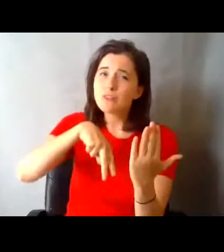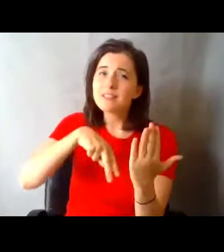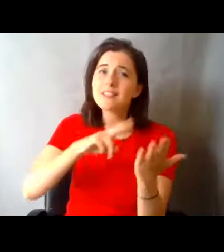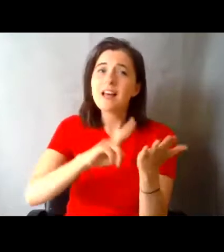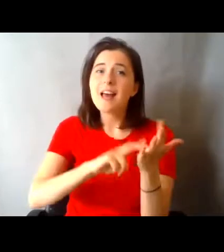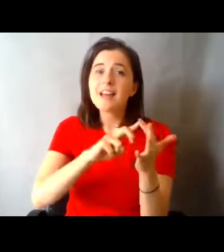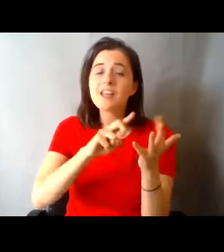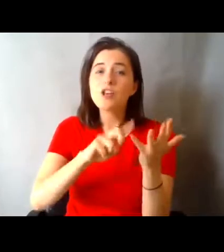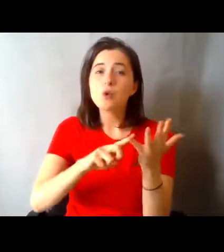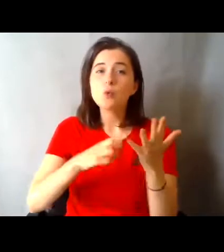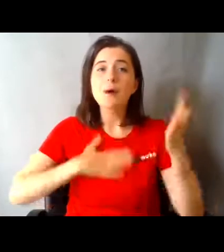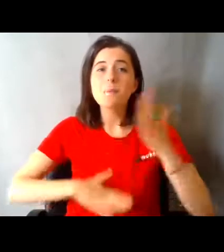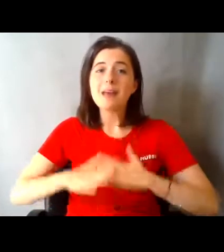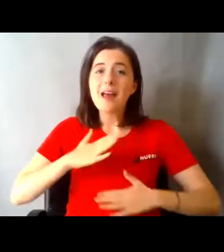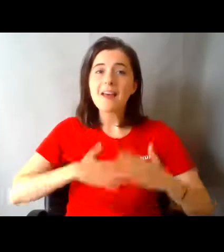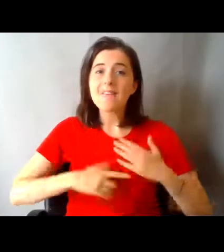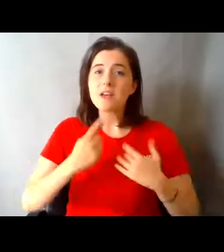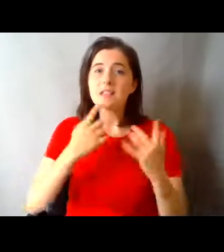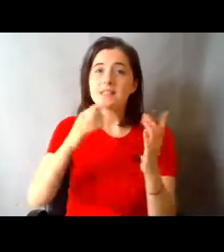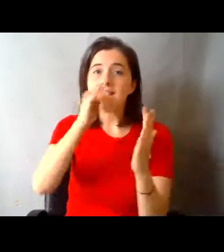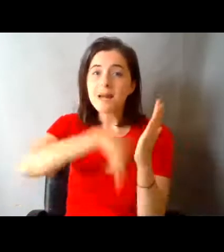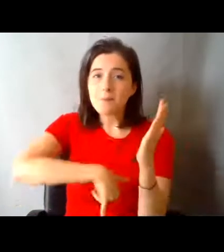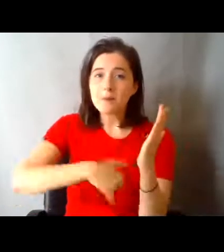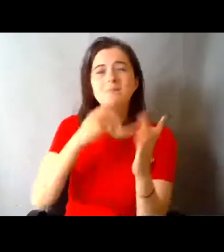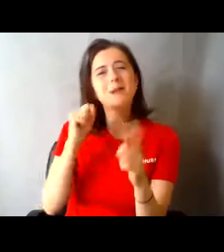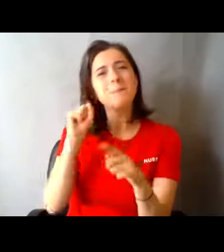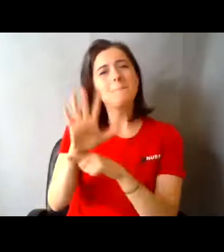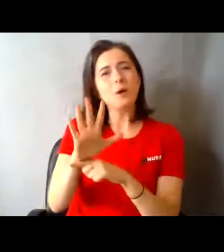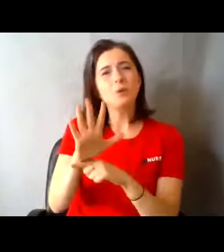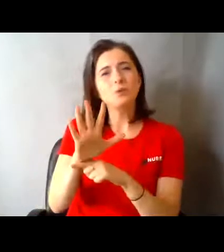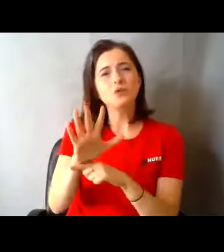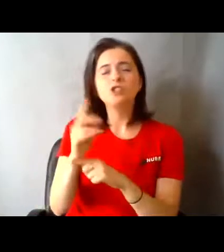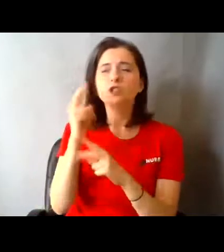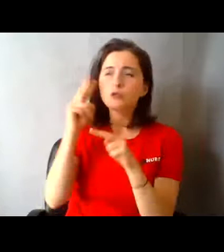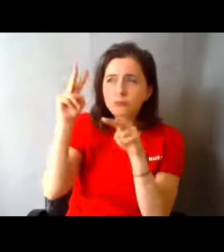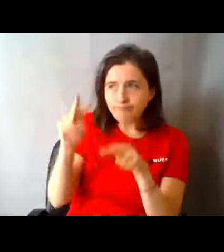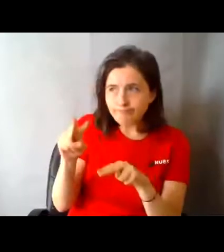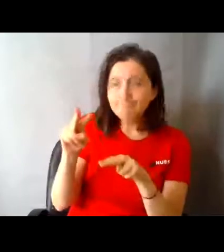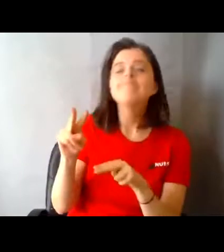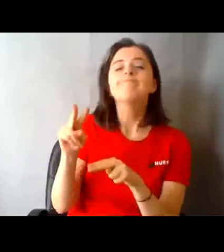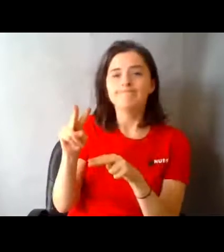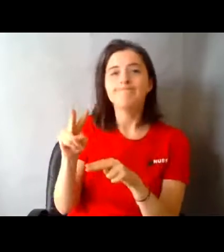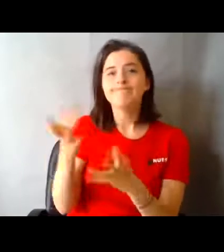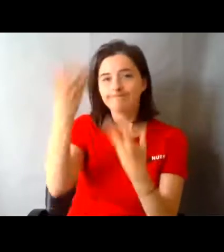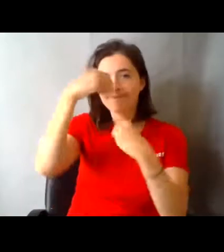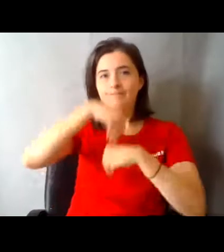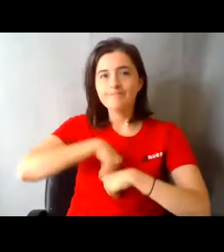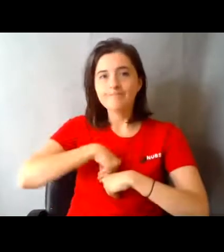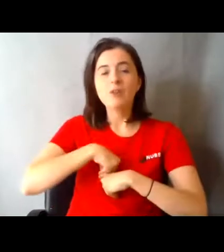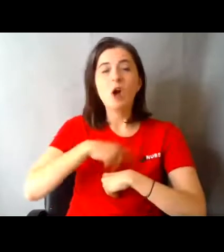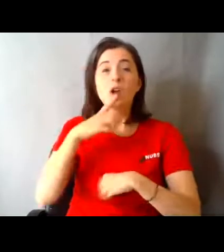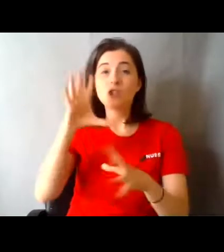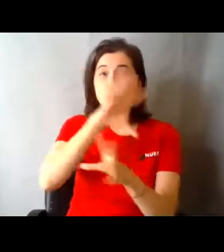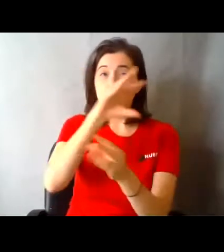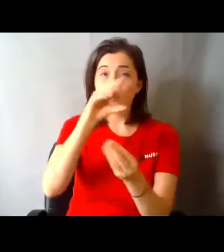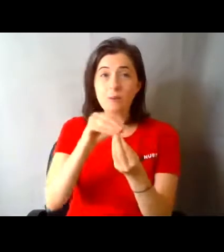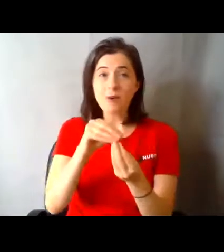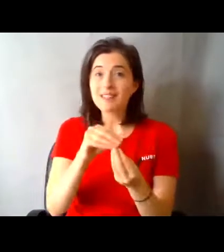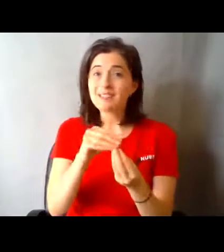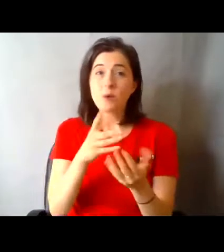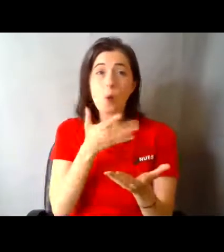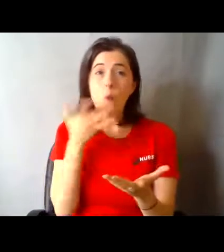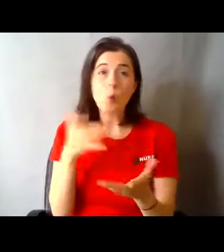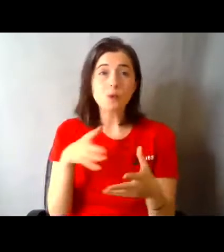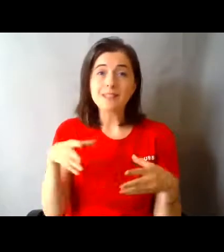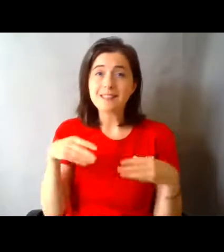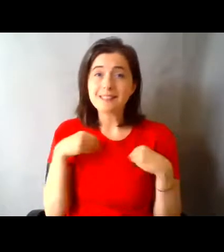behaviour statement, which has been posted in the chat. Just to summarise, really clear, we will not tolerate any harassment or